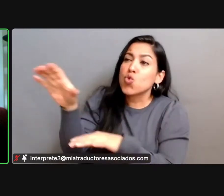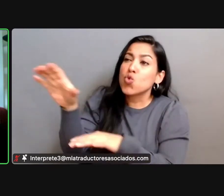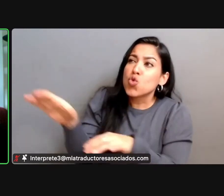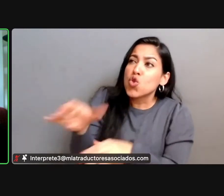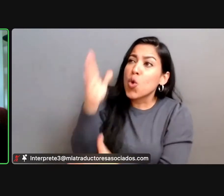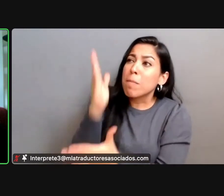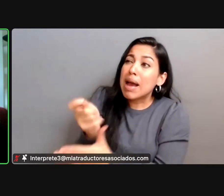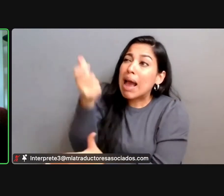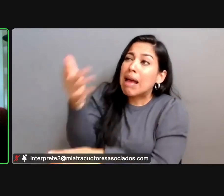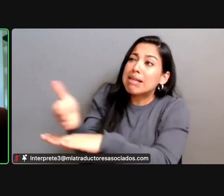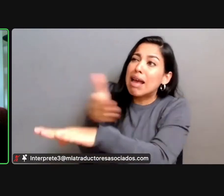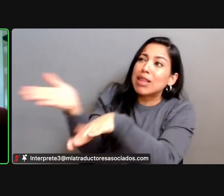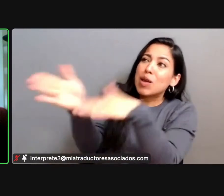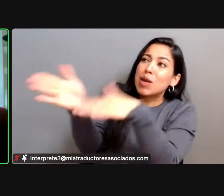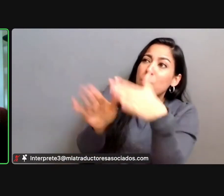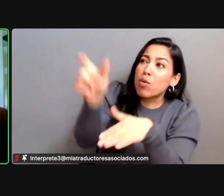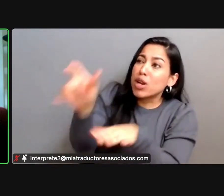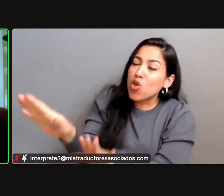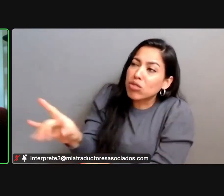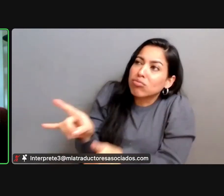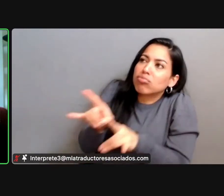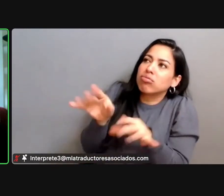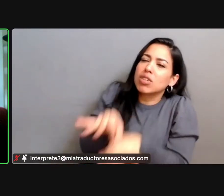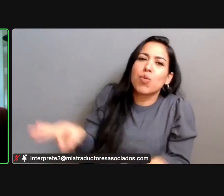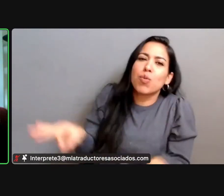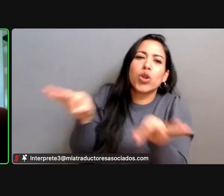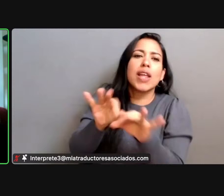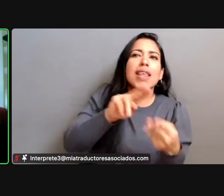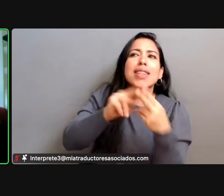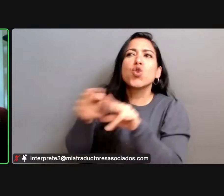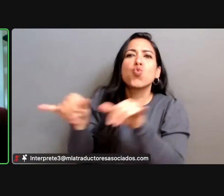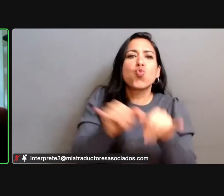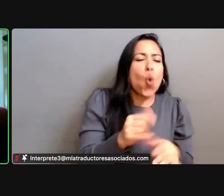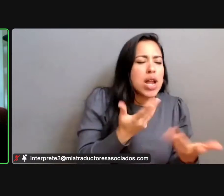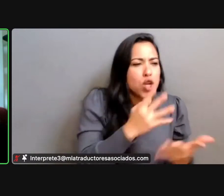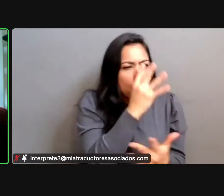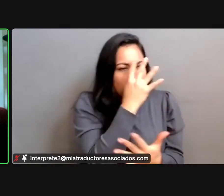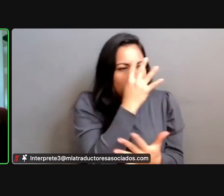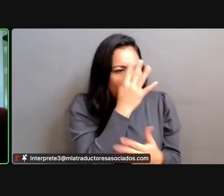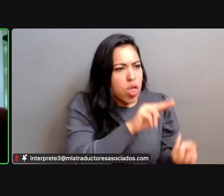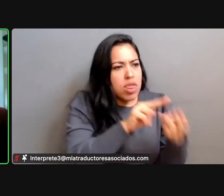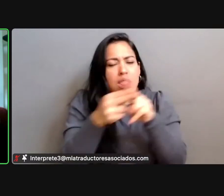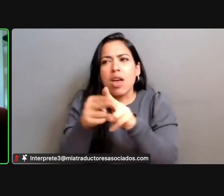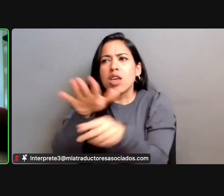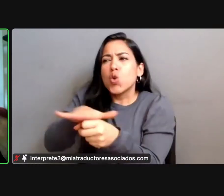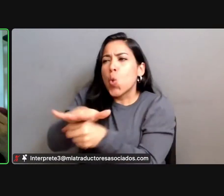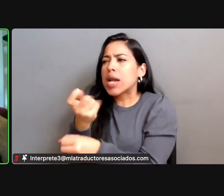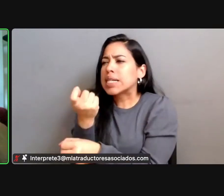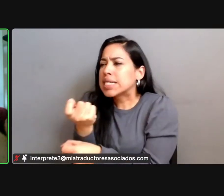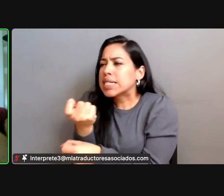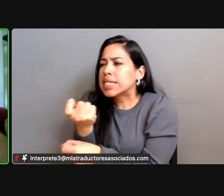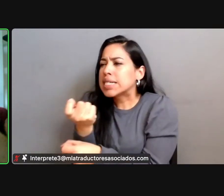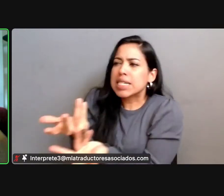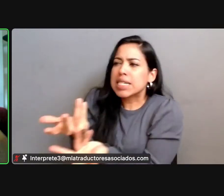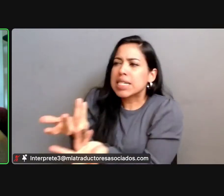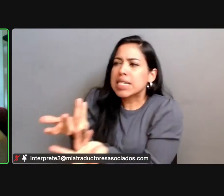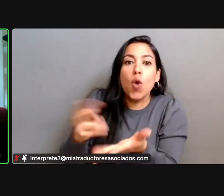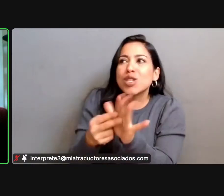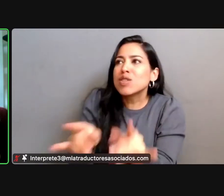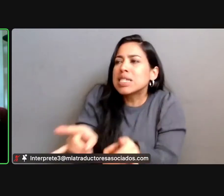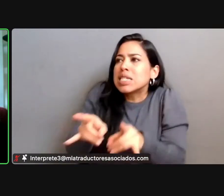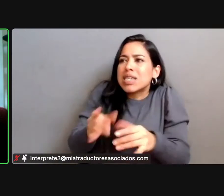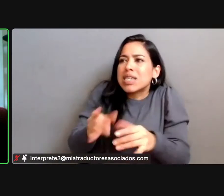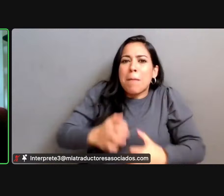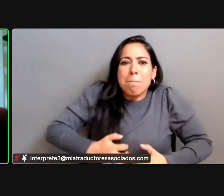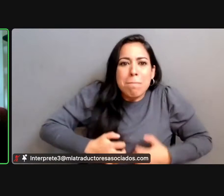his last days. He would relate the uncertainty and the human vulnerability that generates